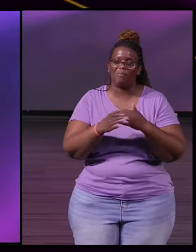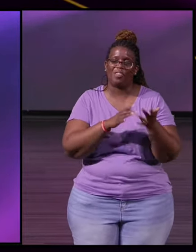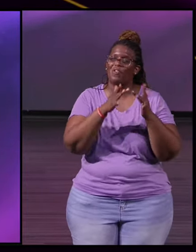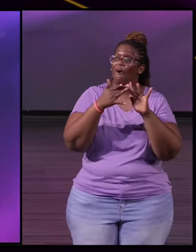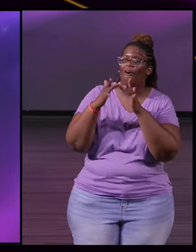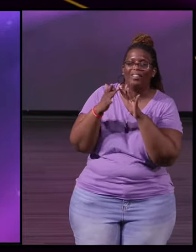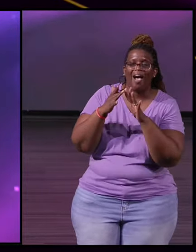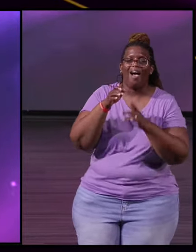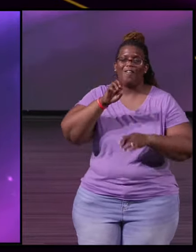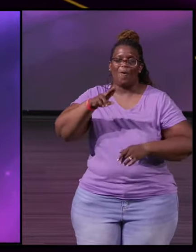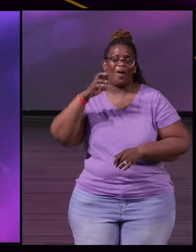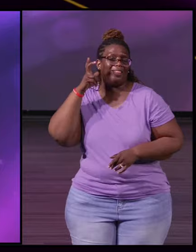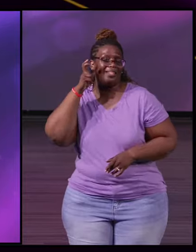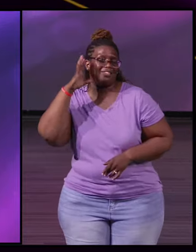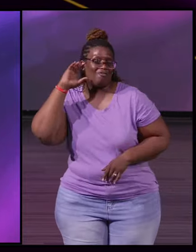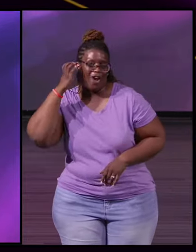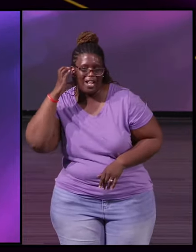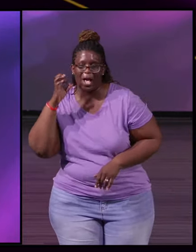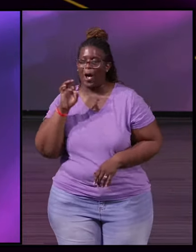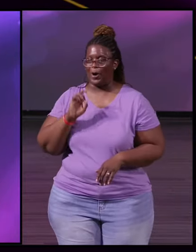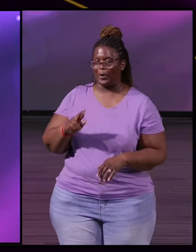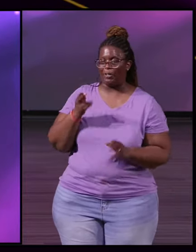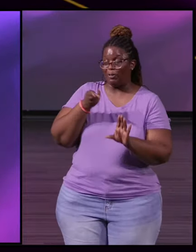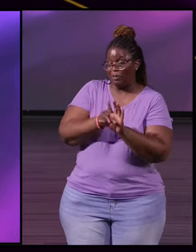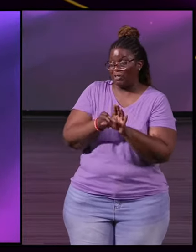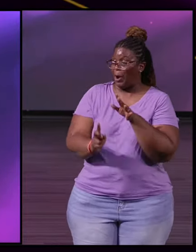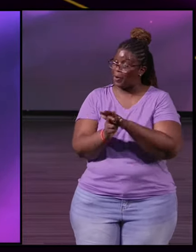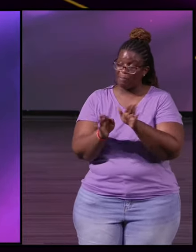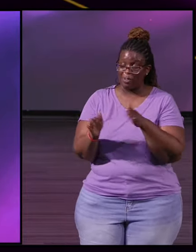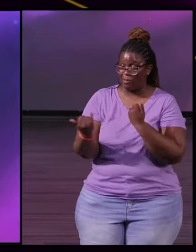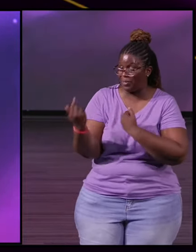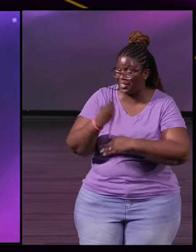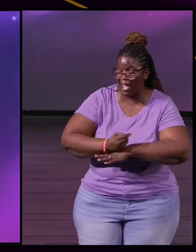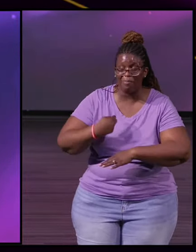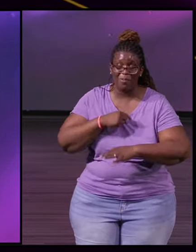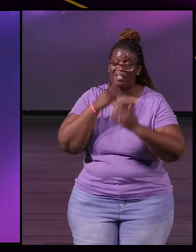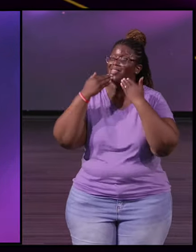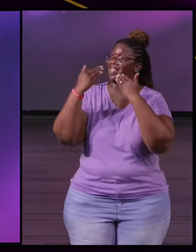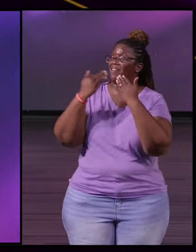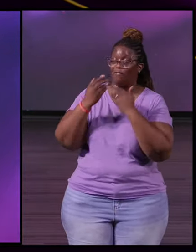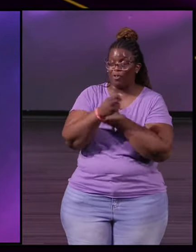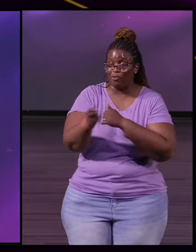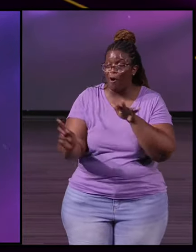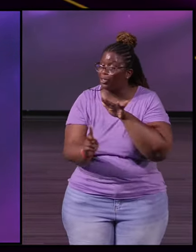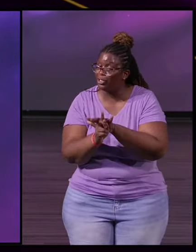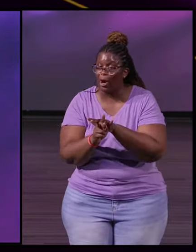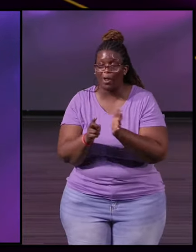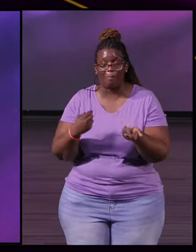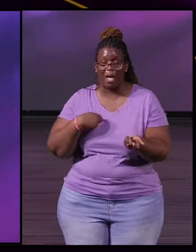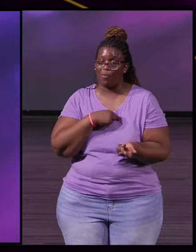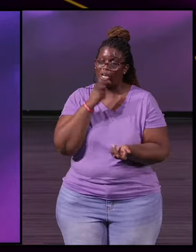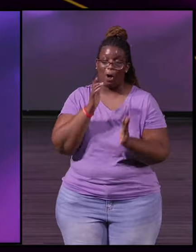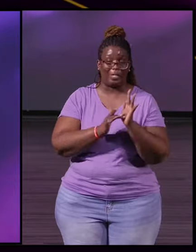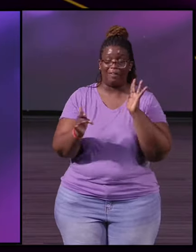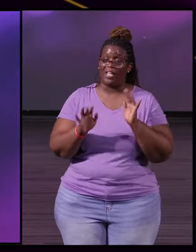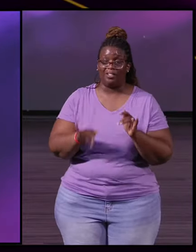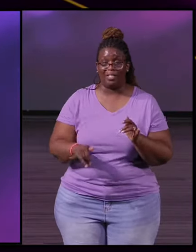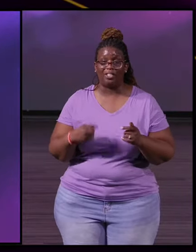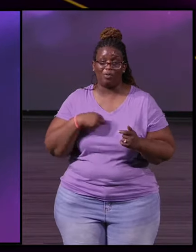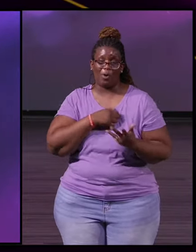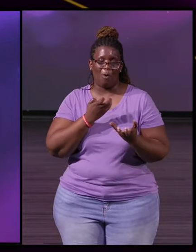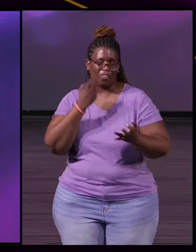campus, listening on the radio, or if you have joined us in the room today, we are grateful for your presence and we do not take it lightly. And so we want